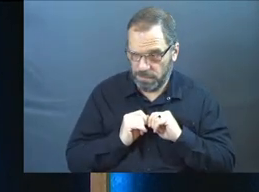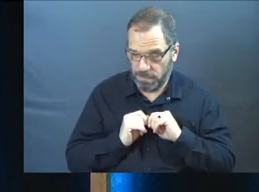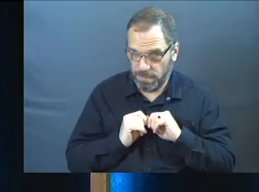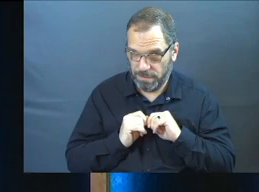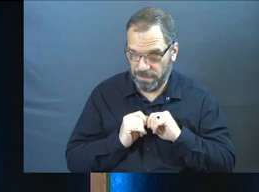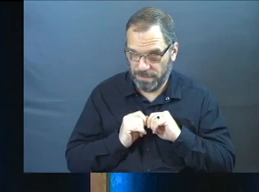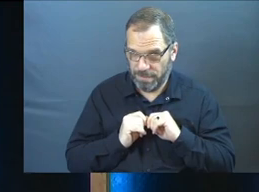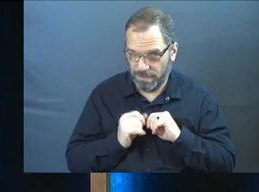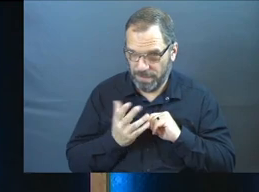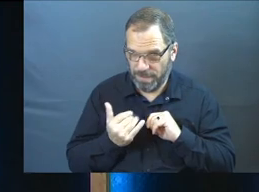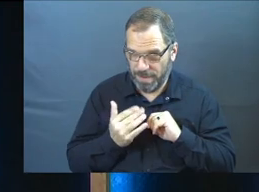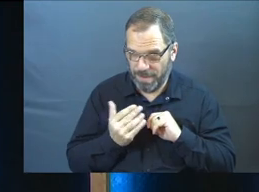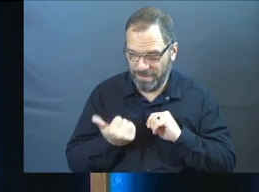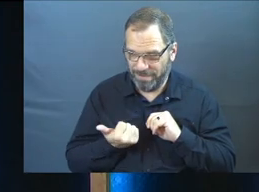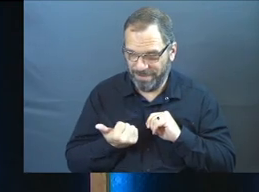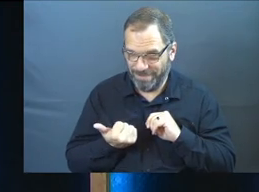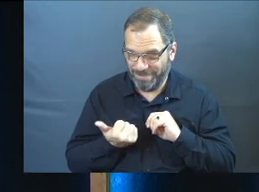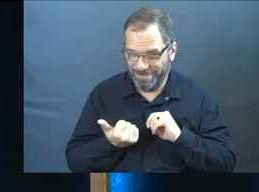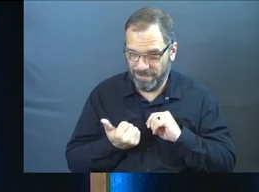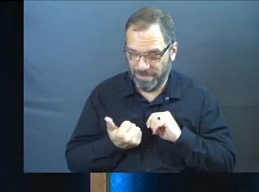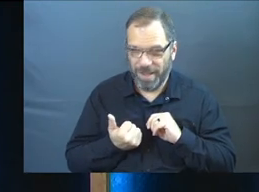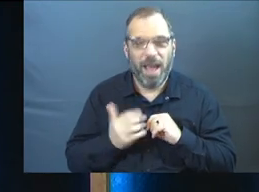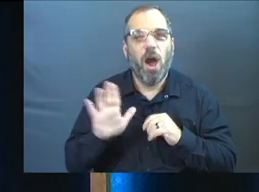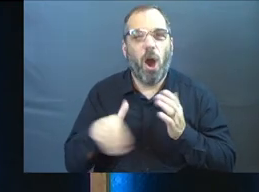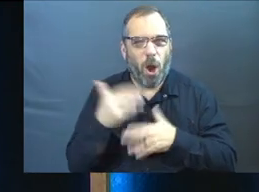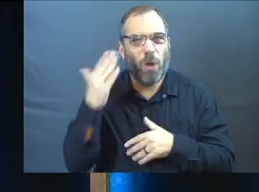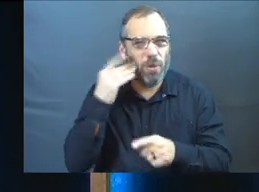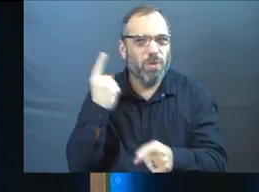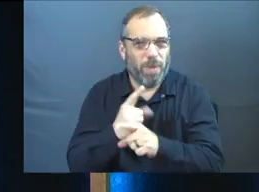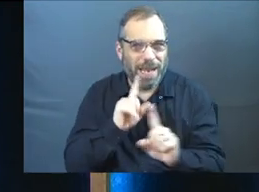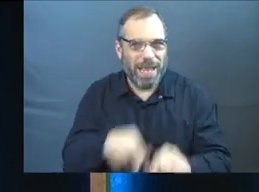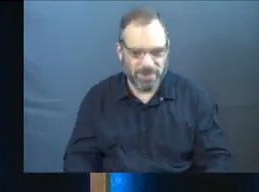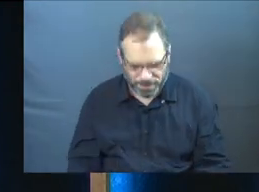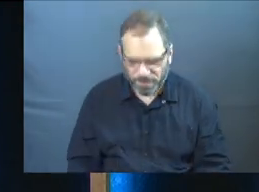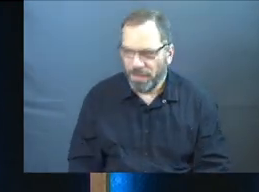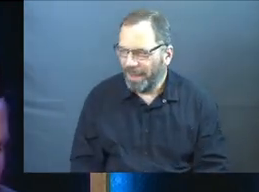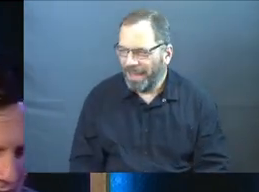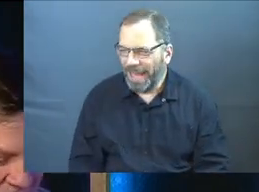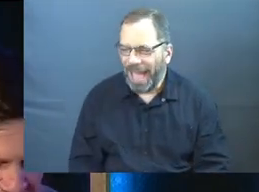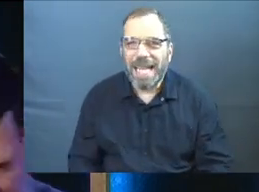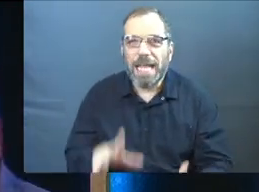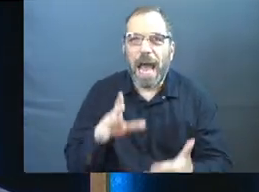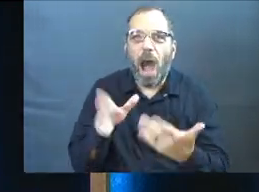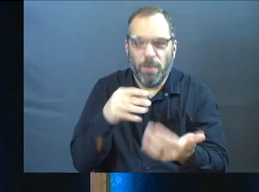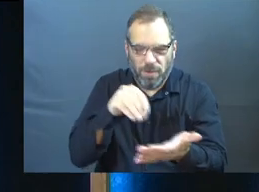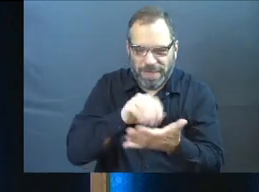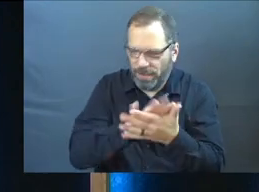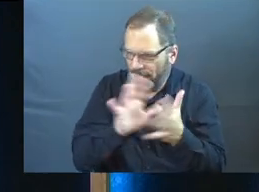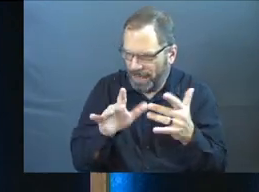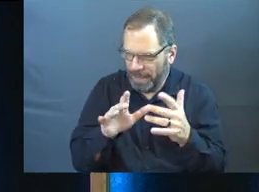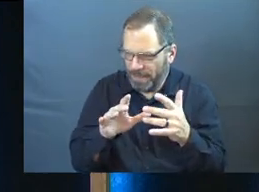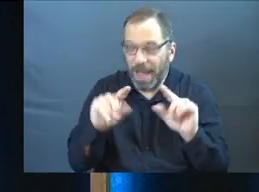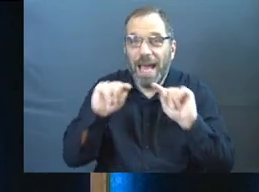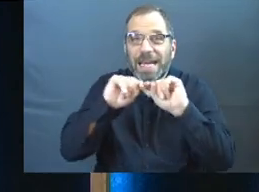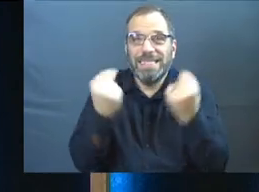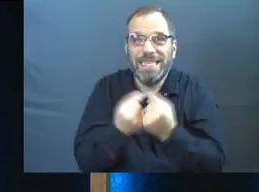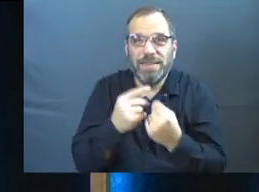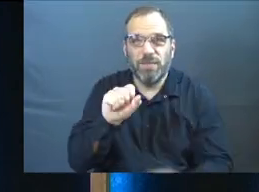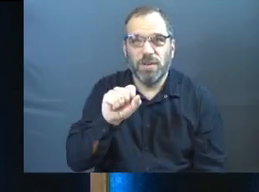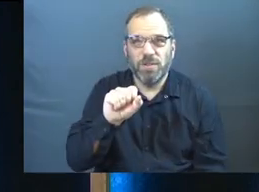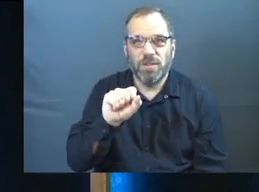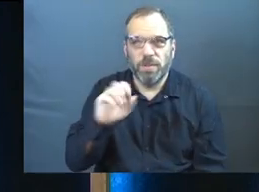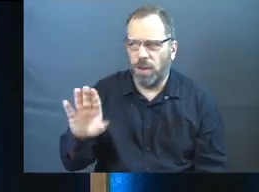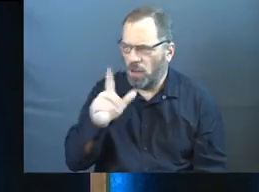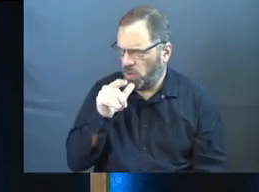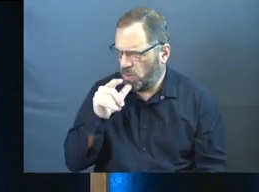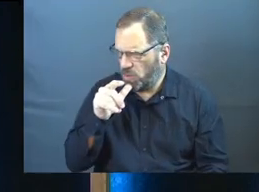Come on. Come on, everybody knows the answer. And I almost put down the teams for the Super Bowl, but I don't